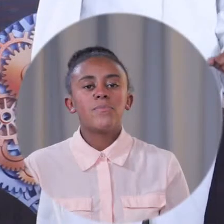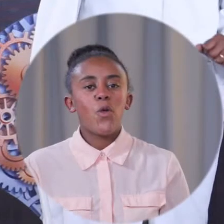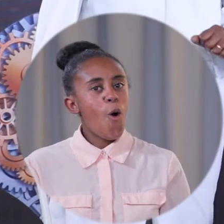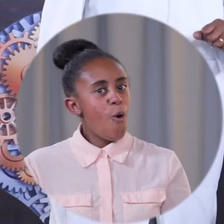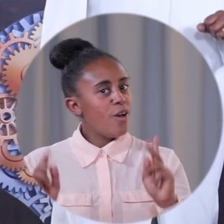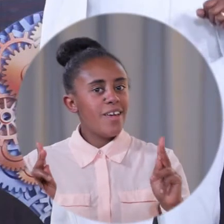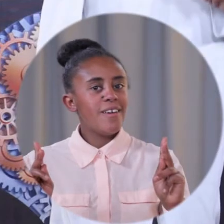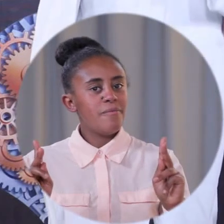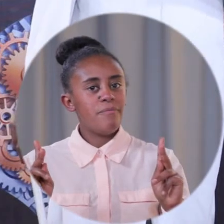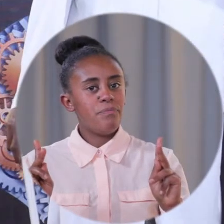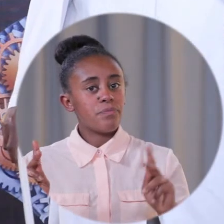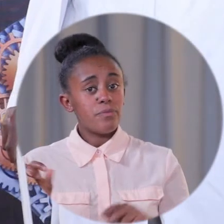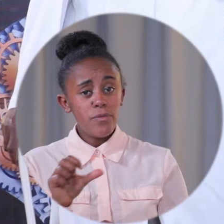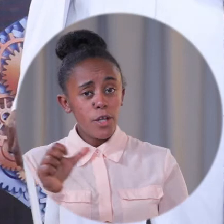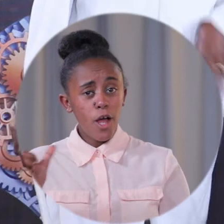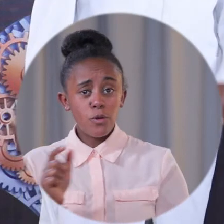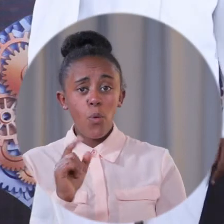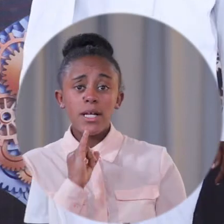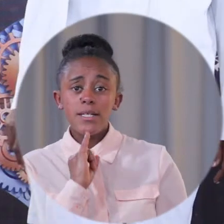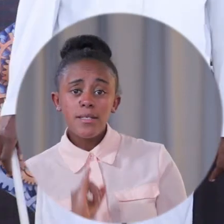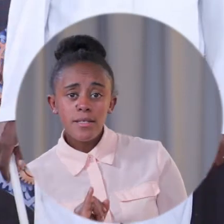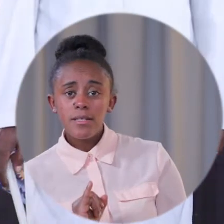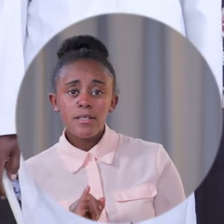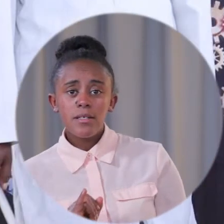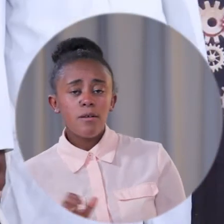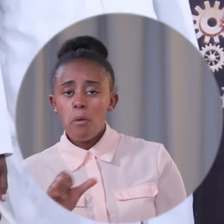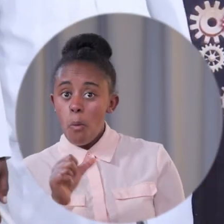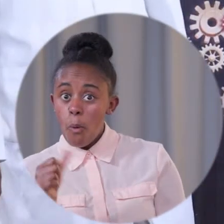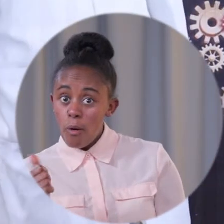Okay. The other one is